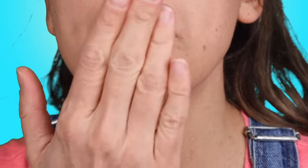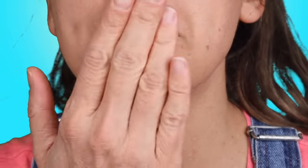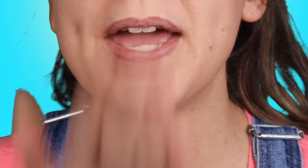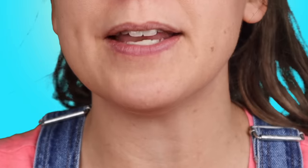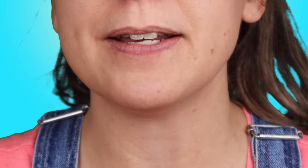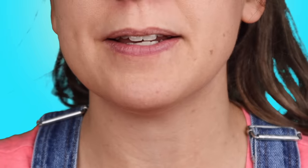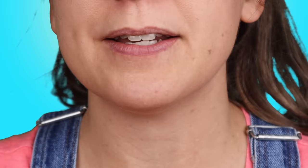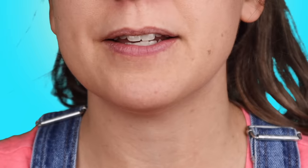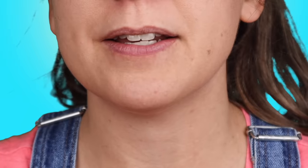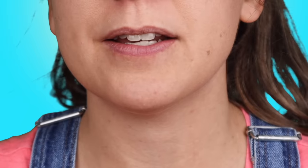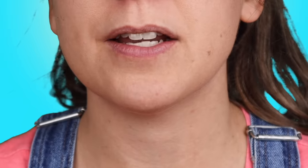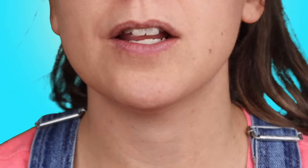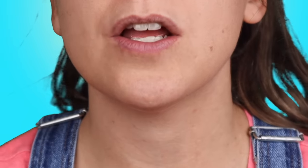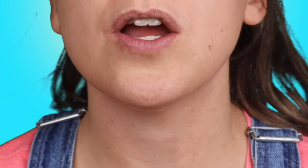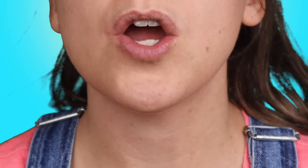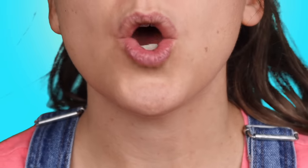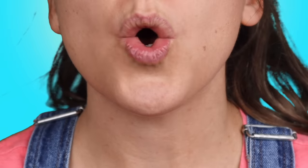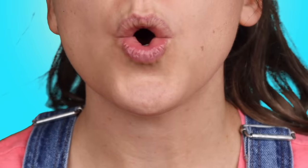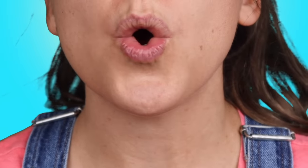Pin.